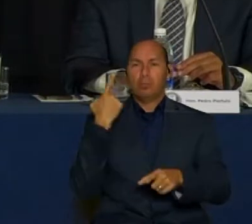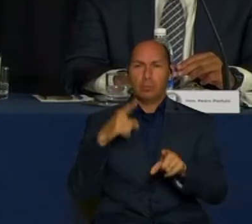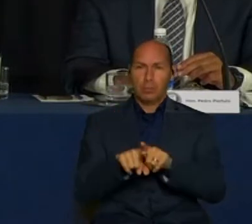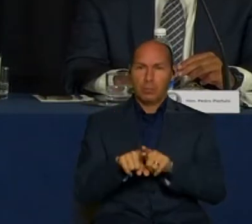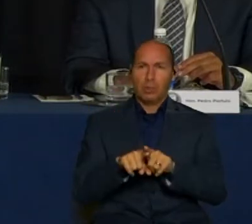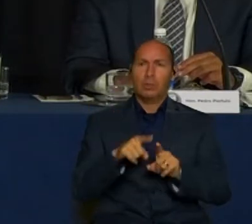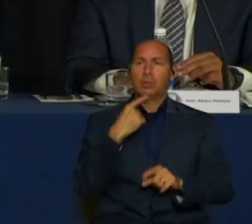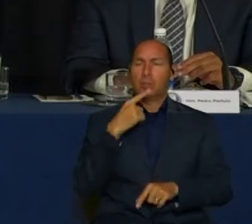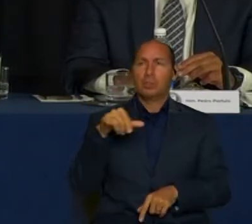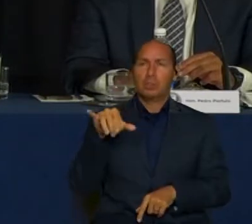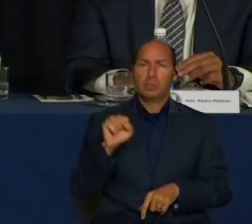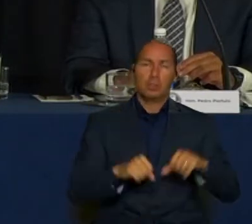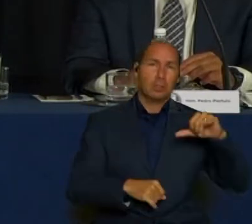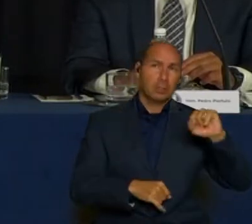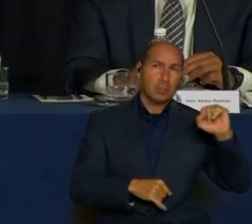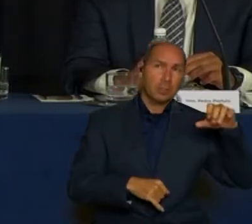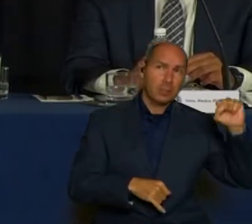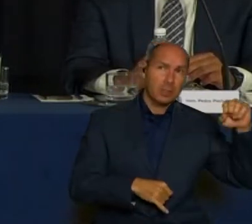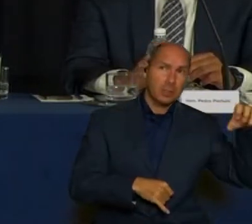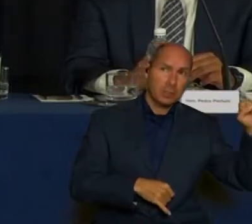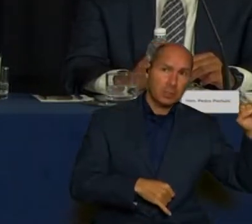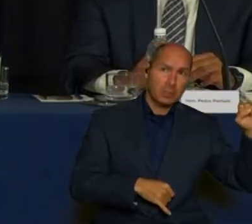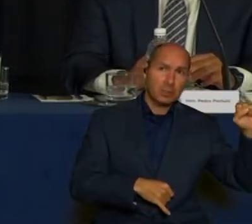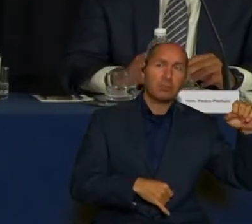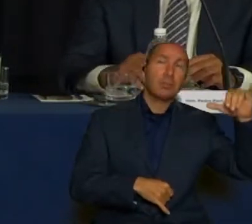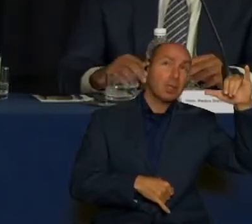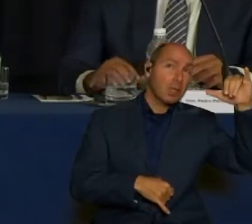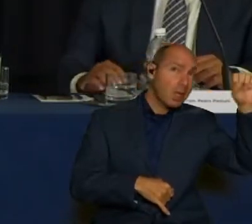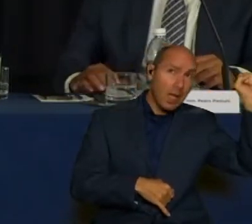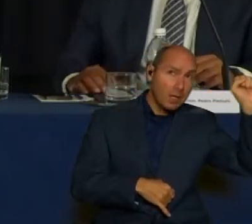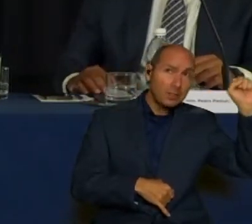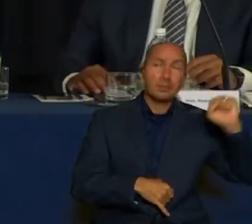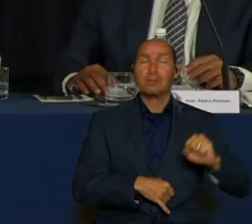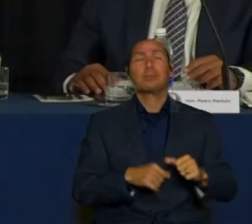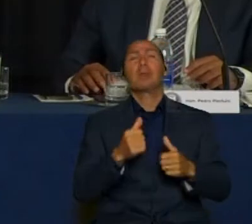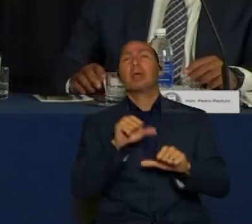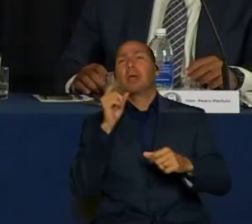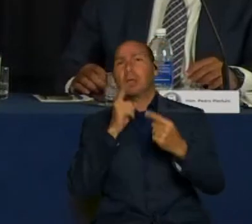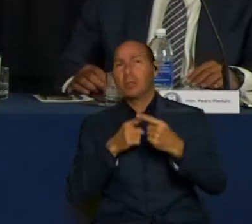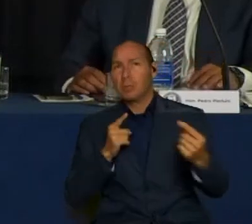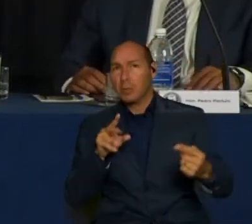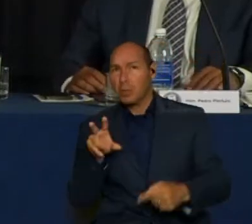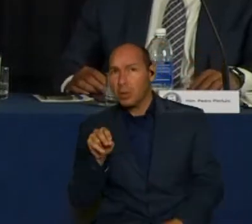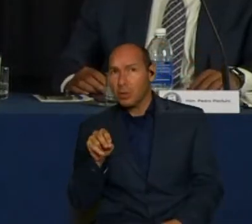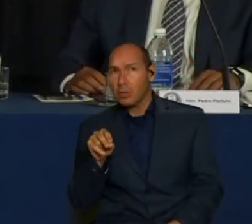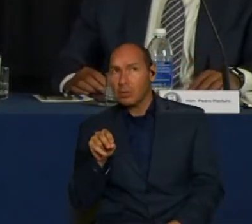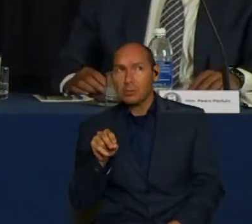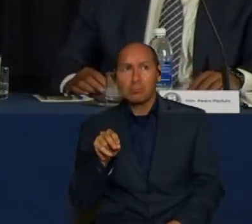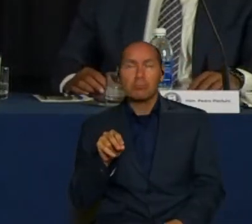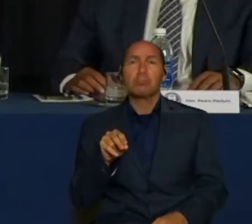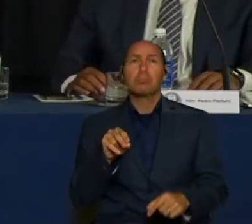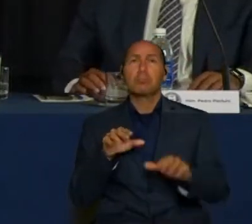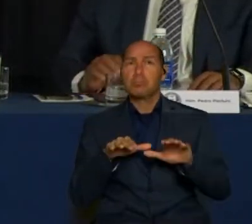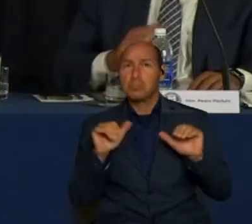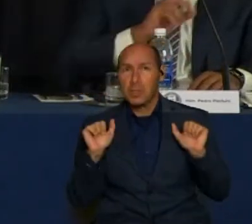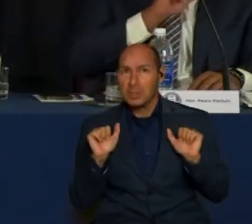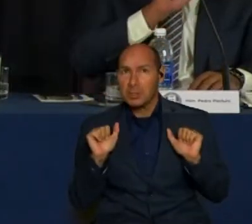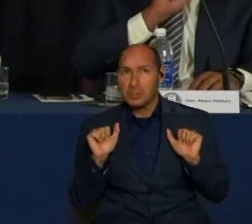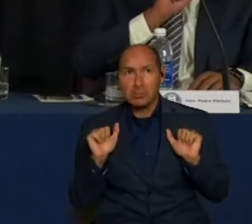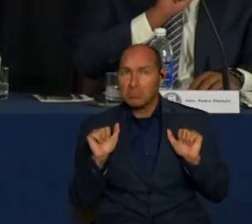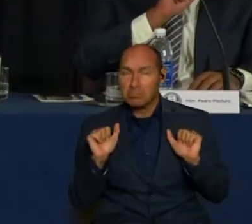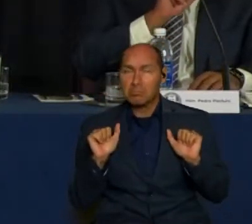yes. Yes. Yes. Yes. Yes. Yes. Any opposed? Say no. Any abstentions? So